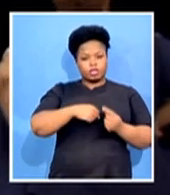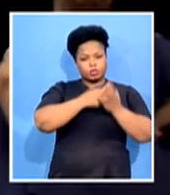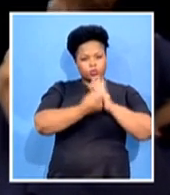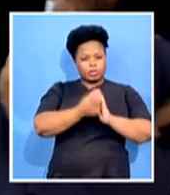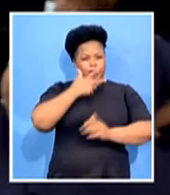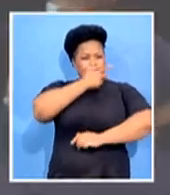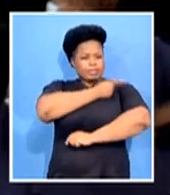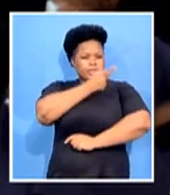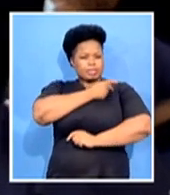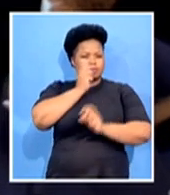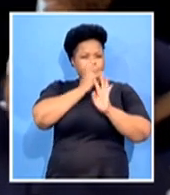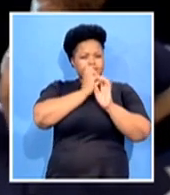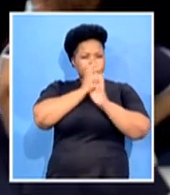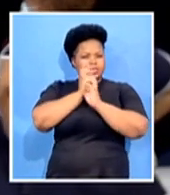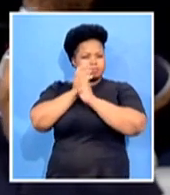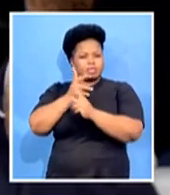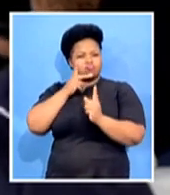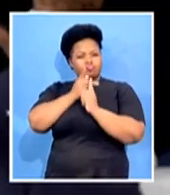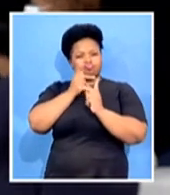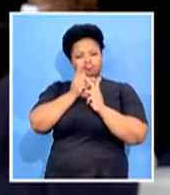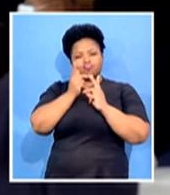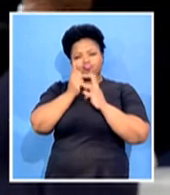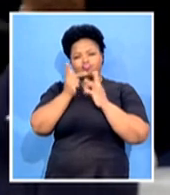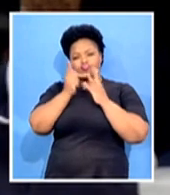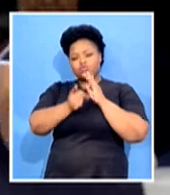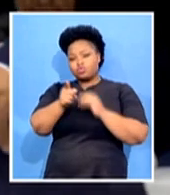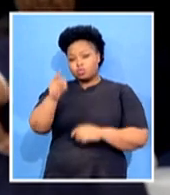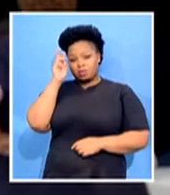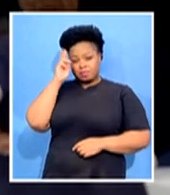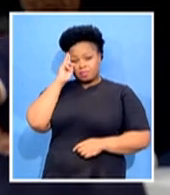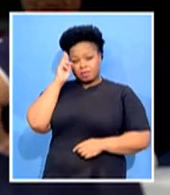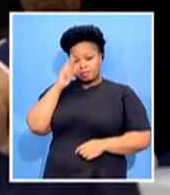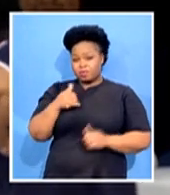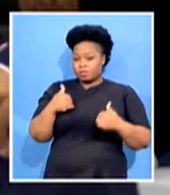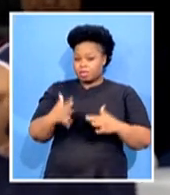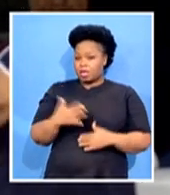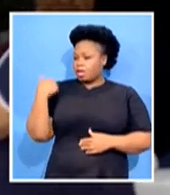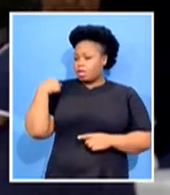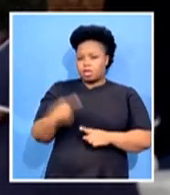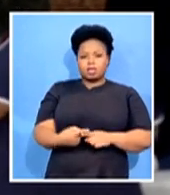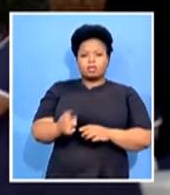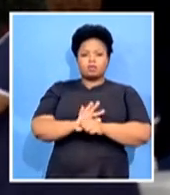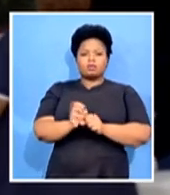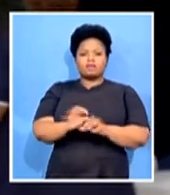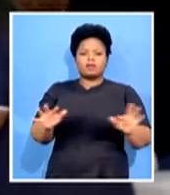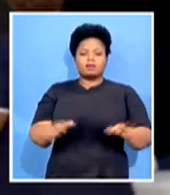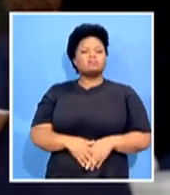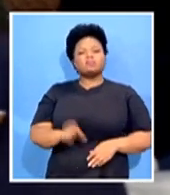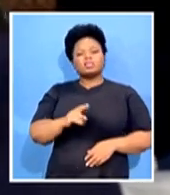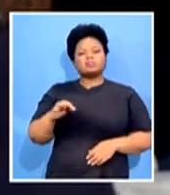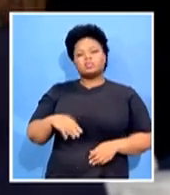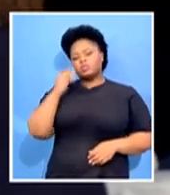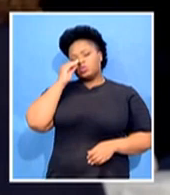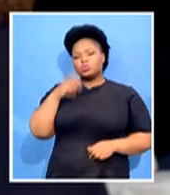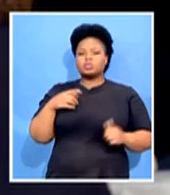Blaine, during the height of the COVID-19 outbreak, SABC News had been crossing live from here where, healthcare